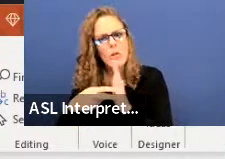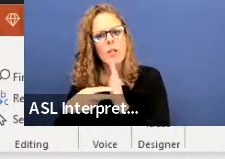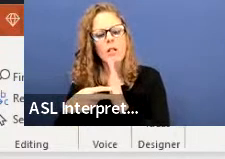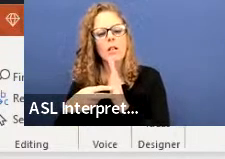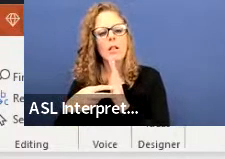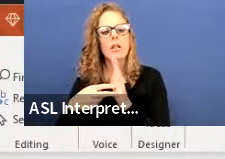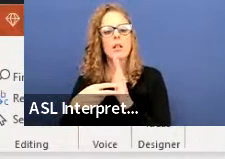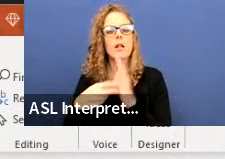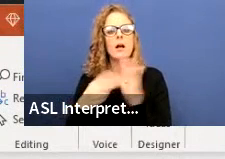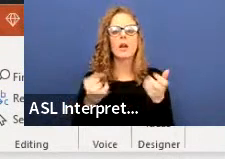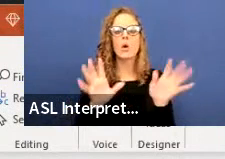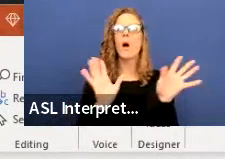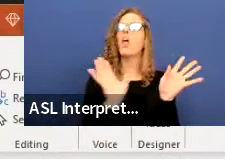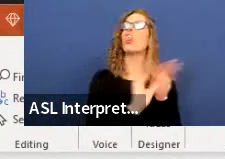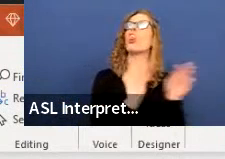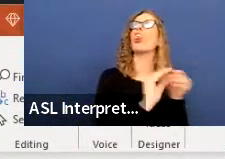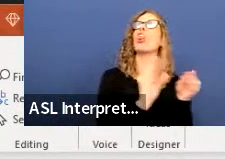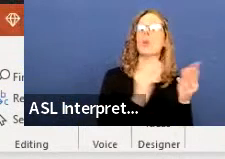okay, where's my...